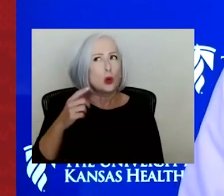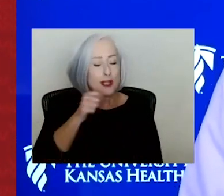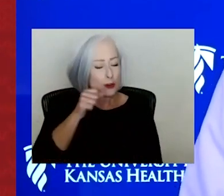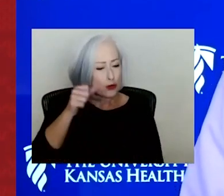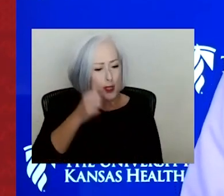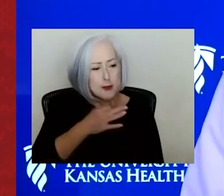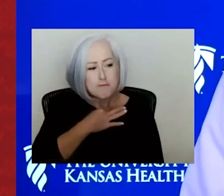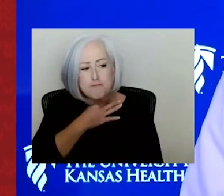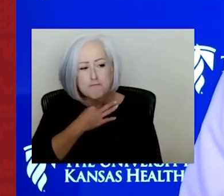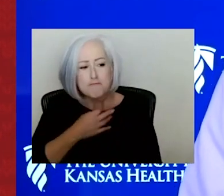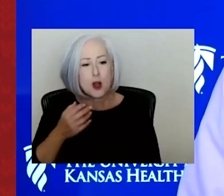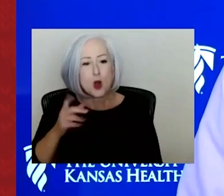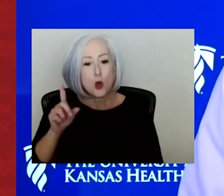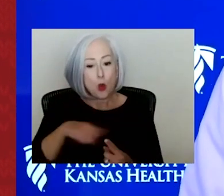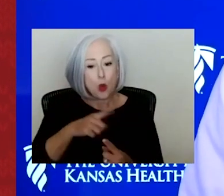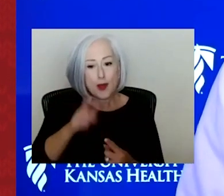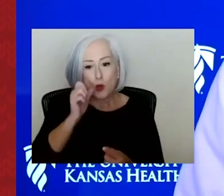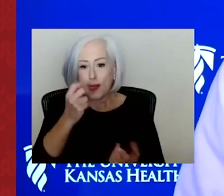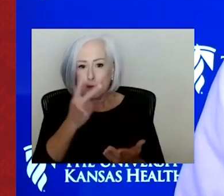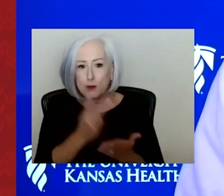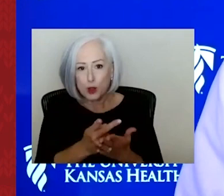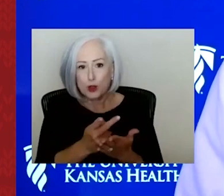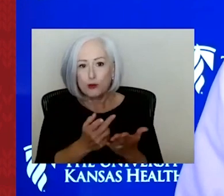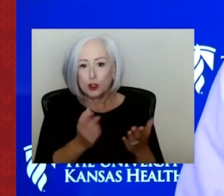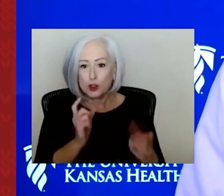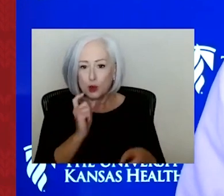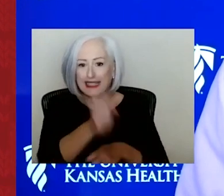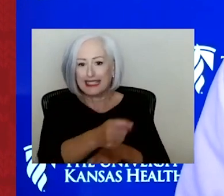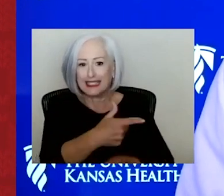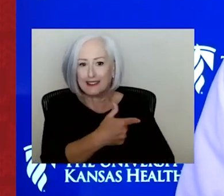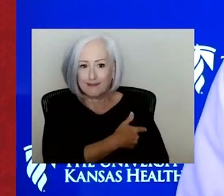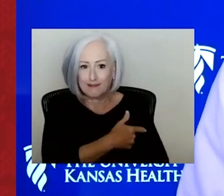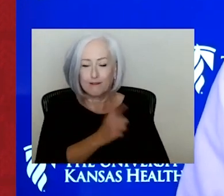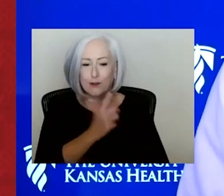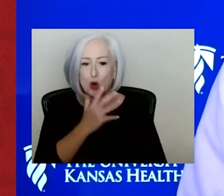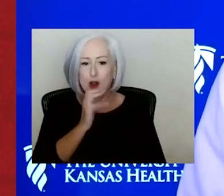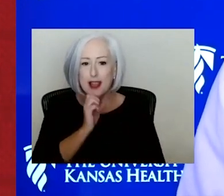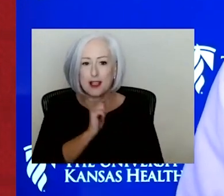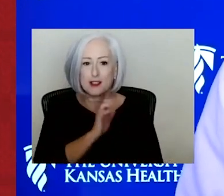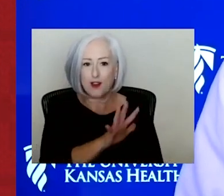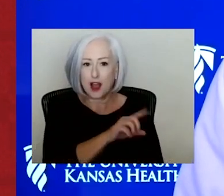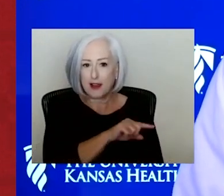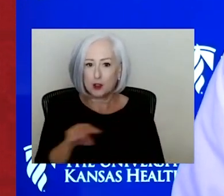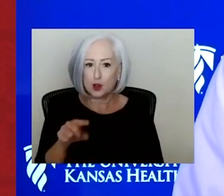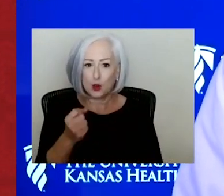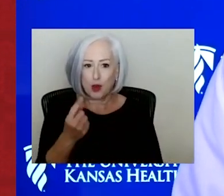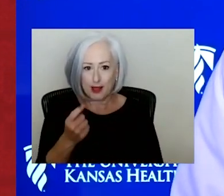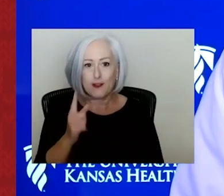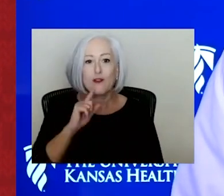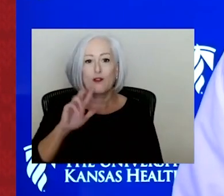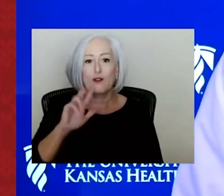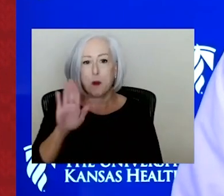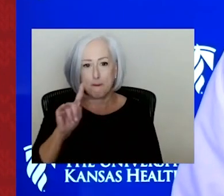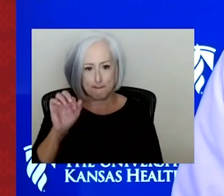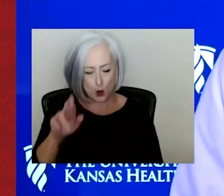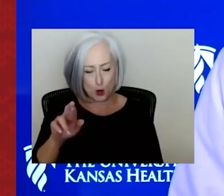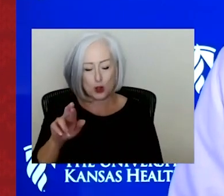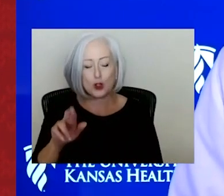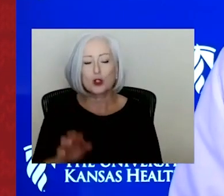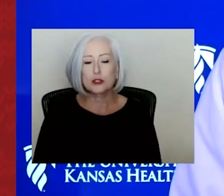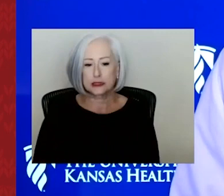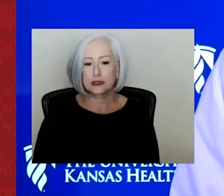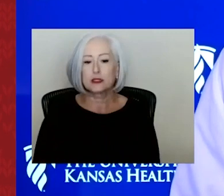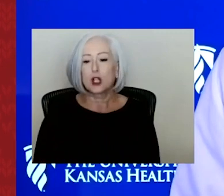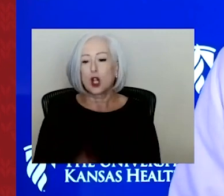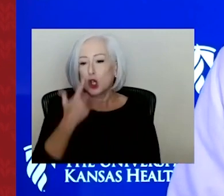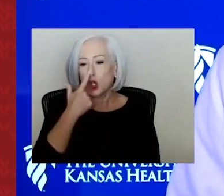advisory committee's recommendations for getting those 5 to 11, their second dose. Or their third dose. It's a booster. It's a booster. It looks like it's going to be about